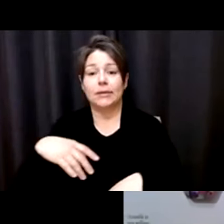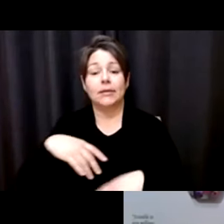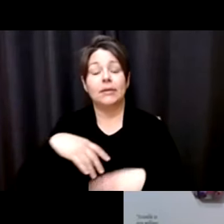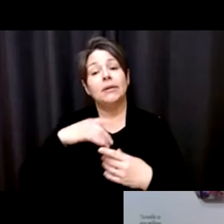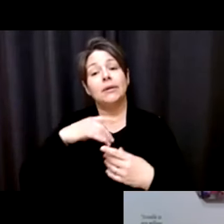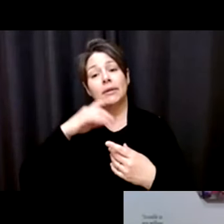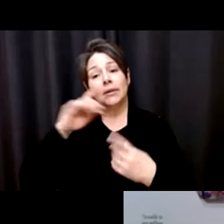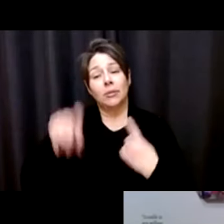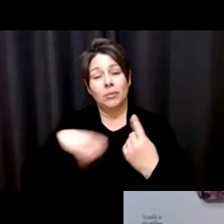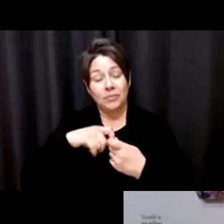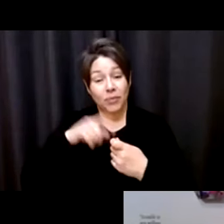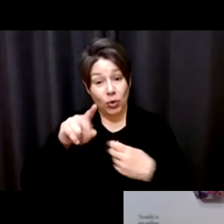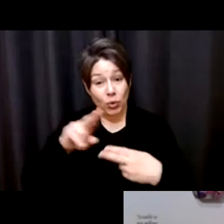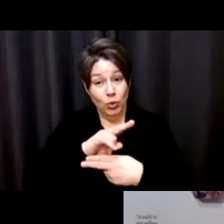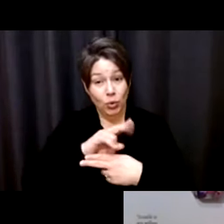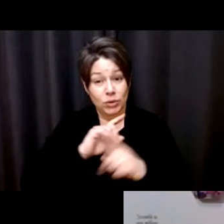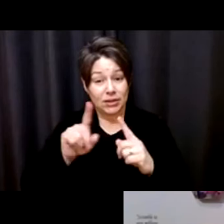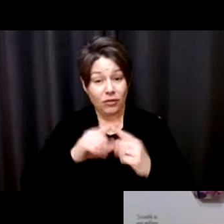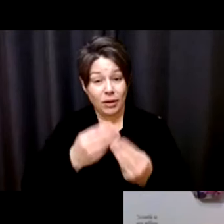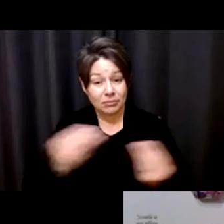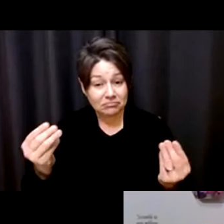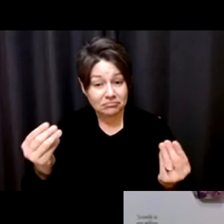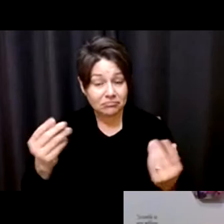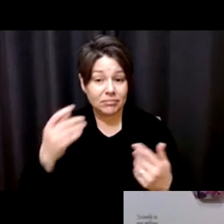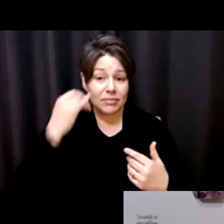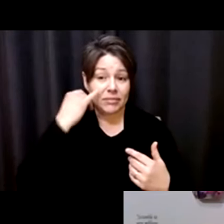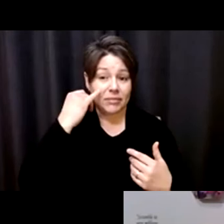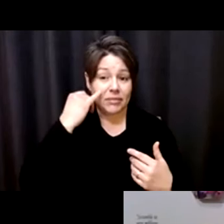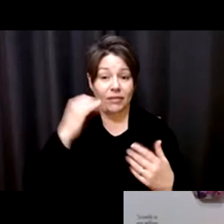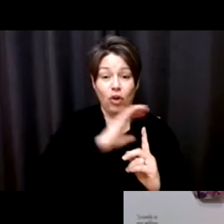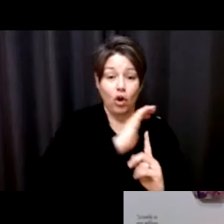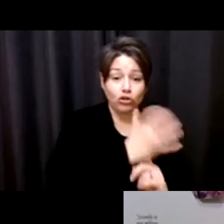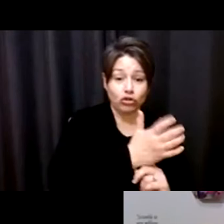Particularly you use different materials, whether they're sculptural